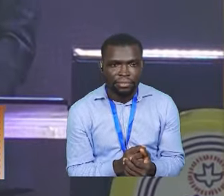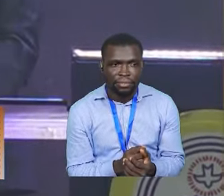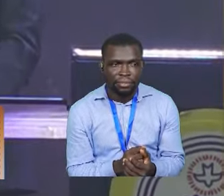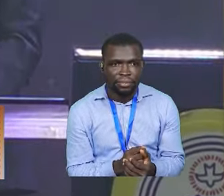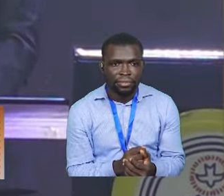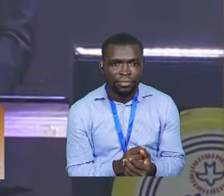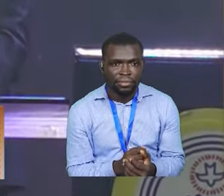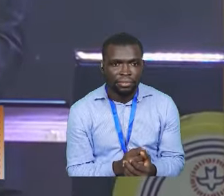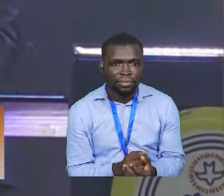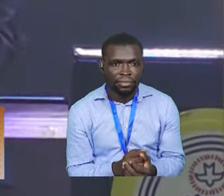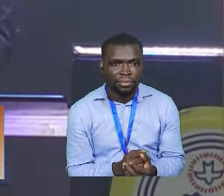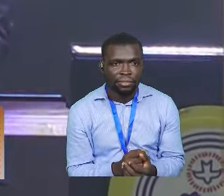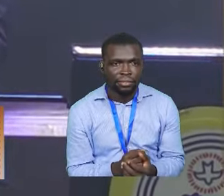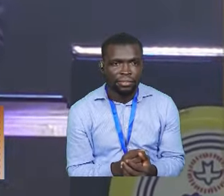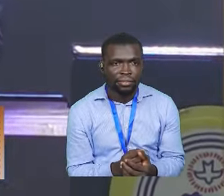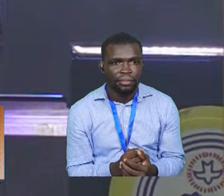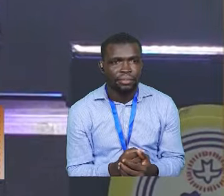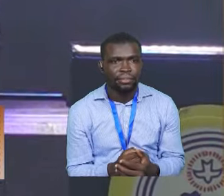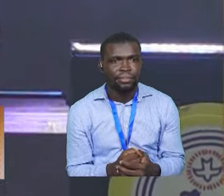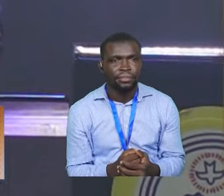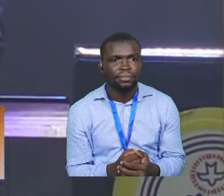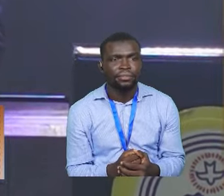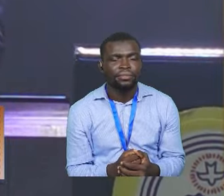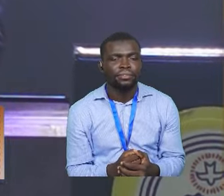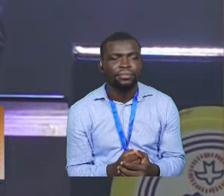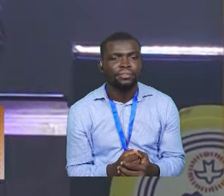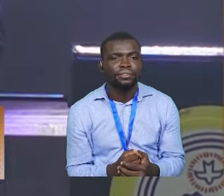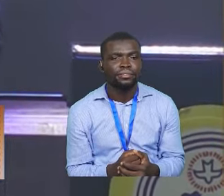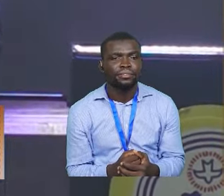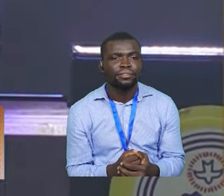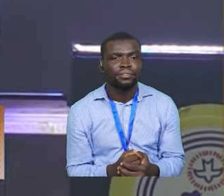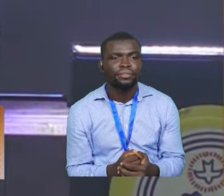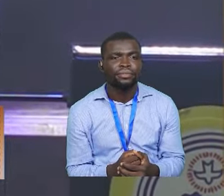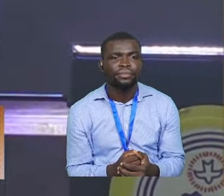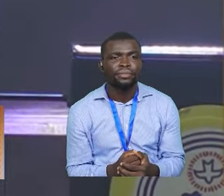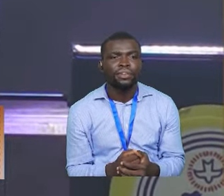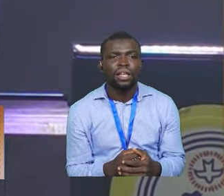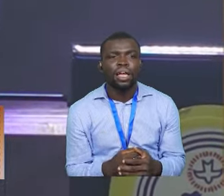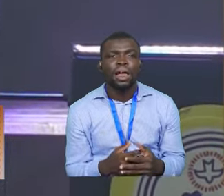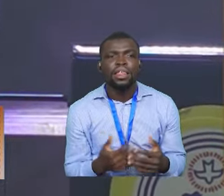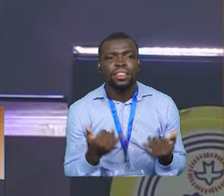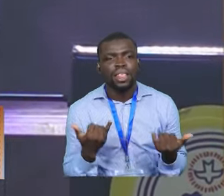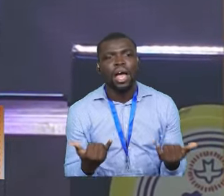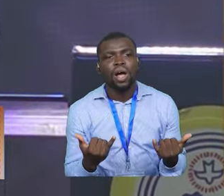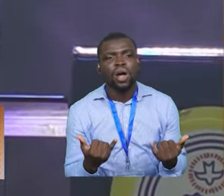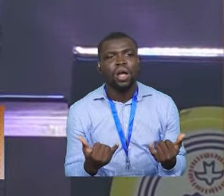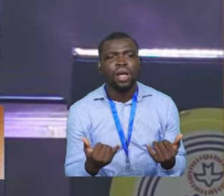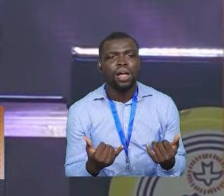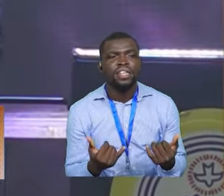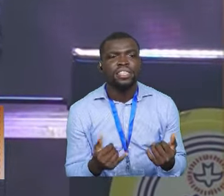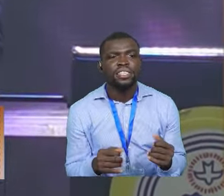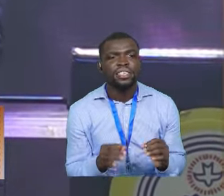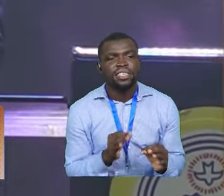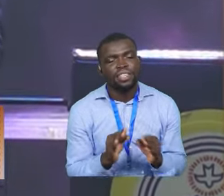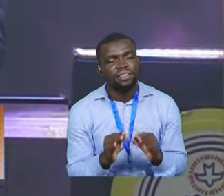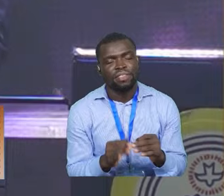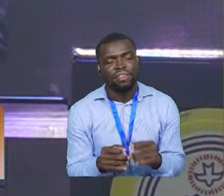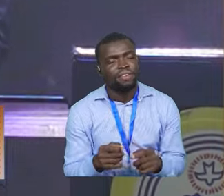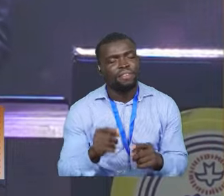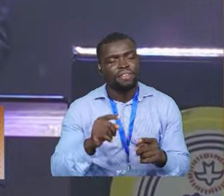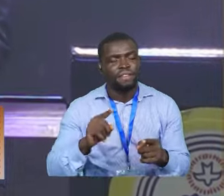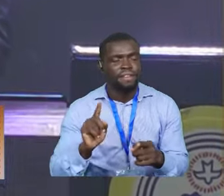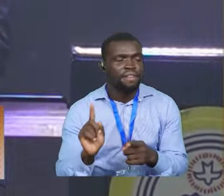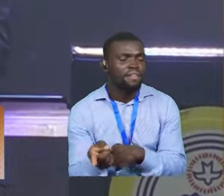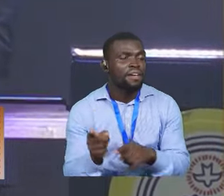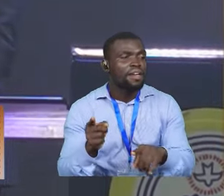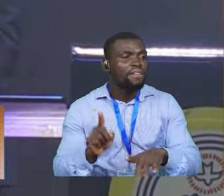mumano enyina enim ha maye. Someone have just come. Wa afiansa wabano me pacho brenim ha na yemfa